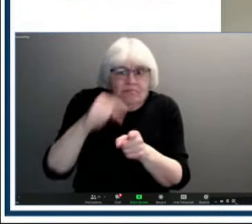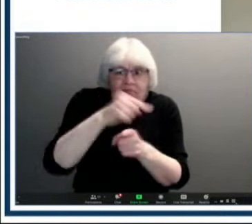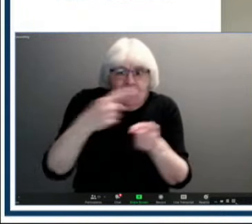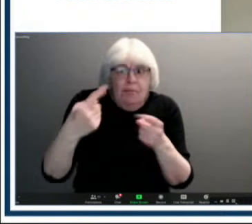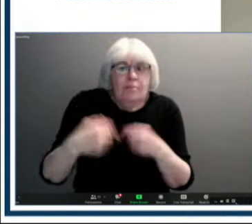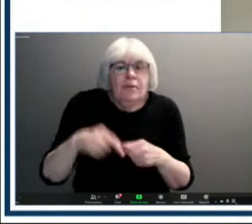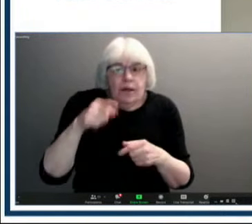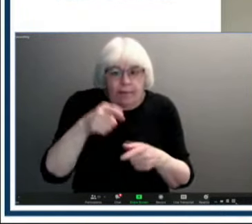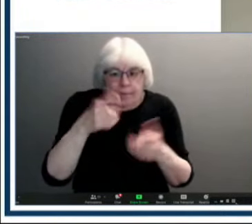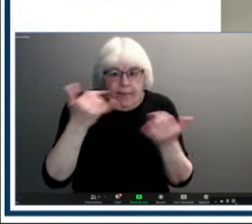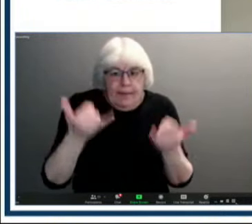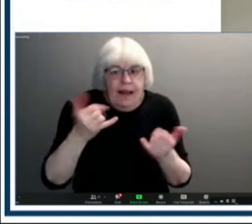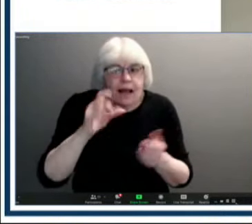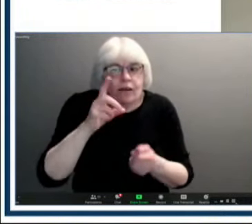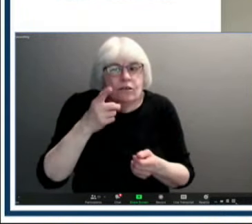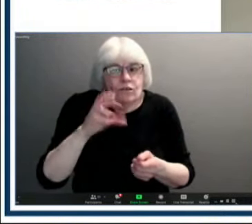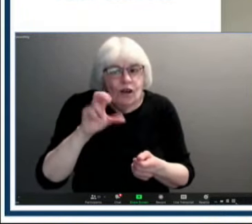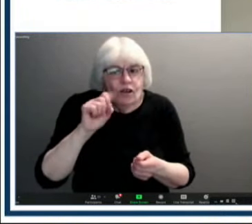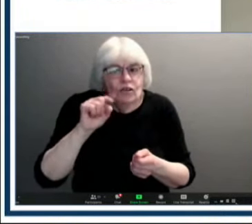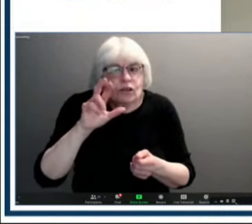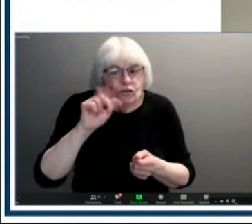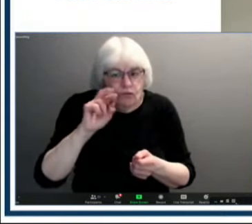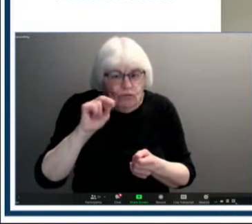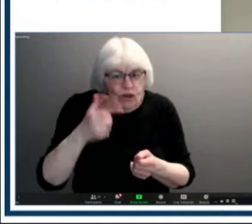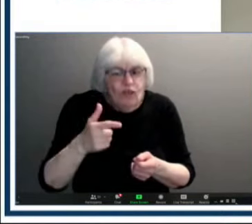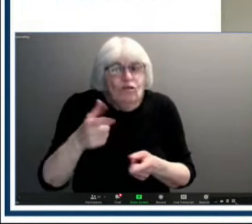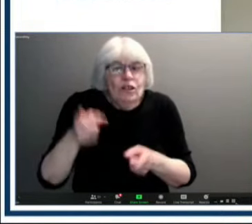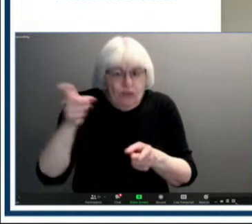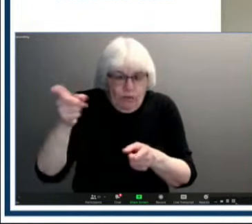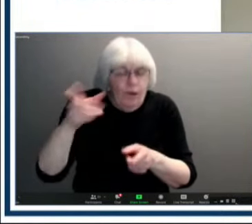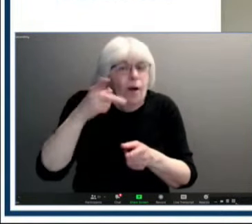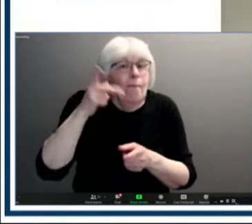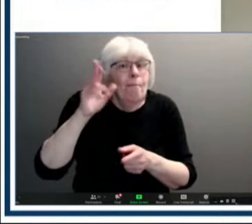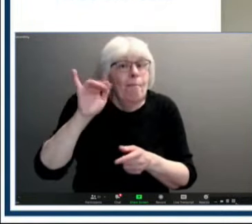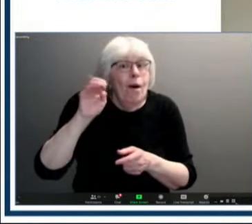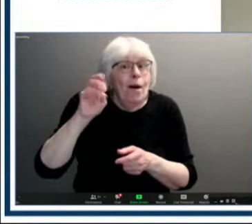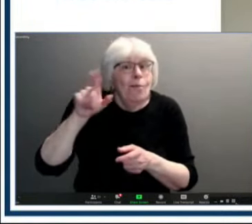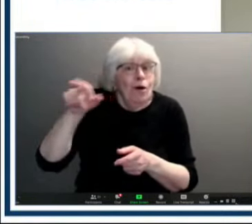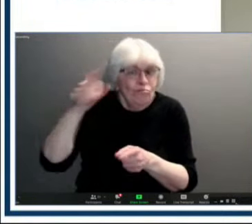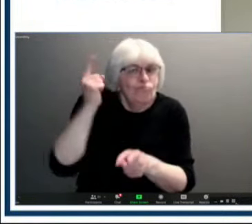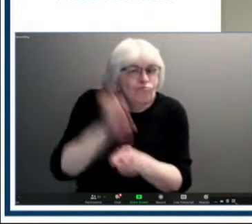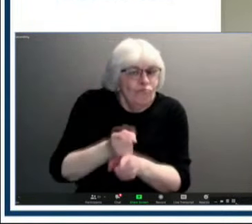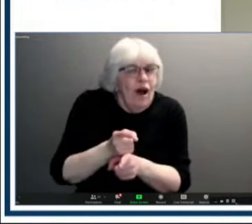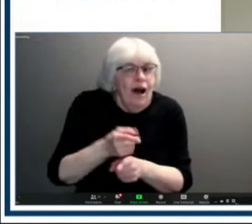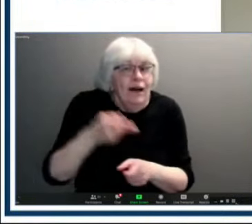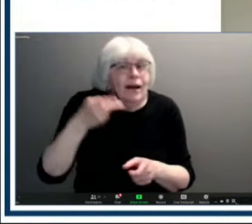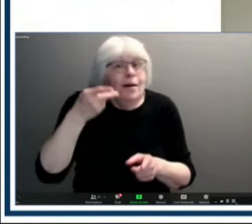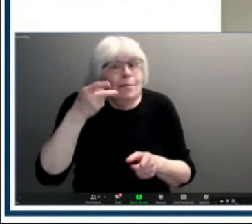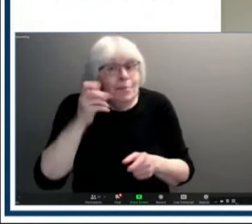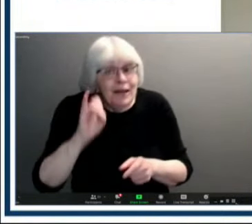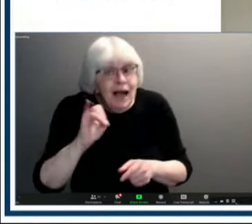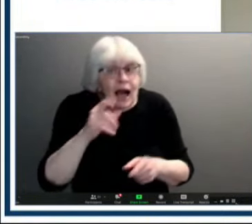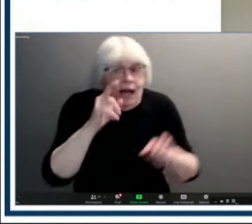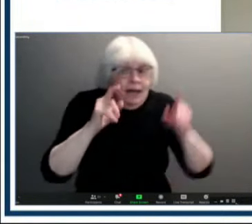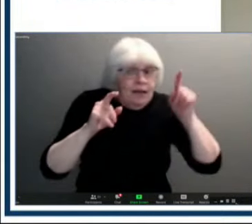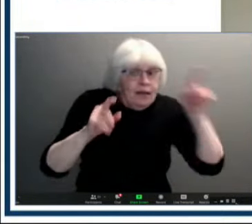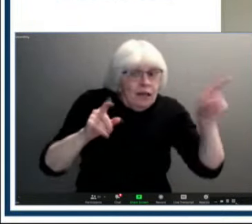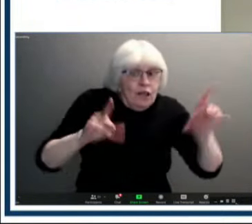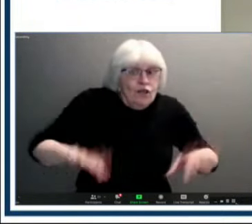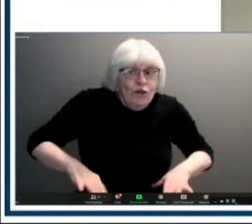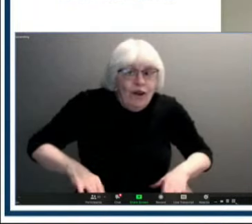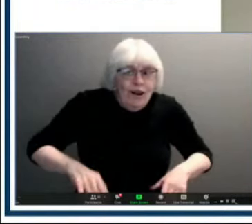mean, the border is, and what PEI and Newfoundland are doing is to help keep the virus out.